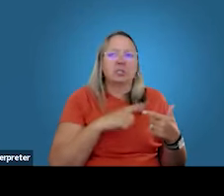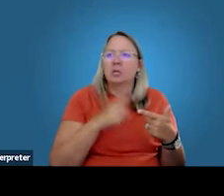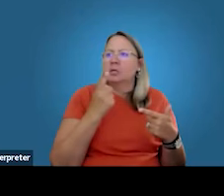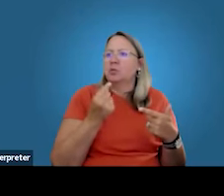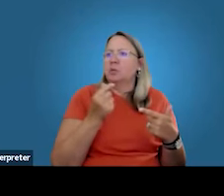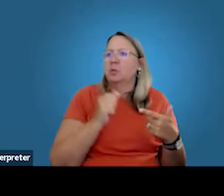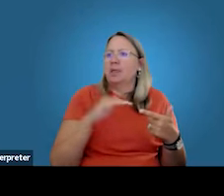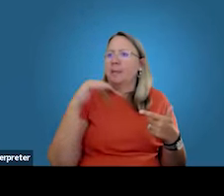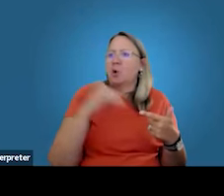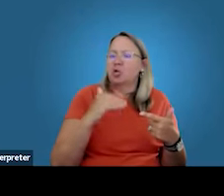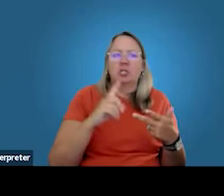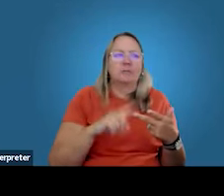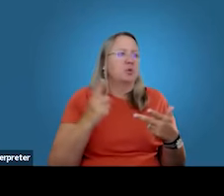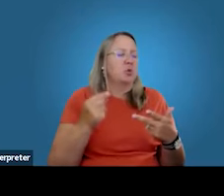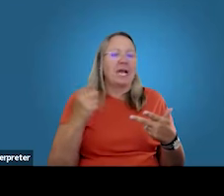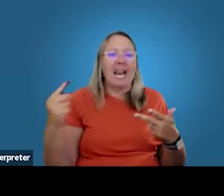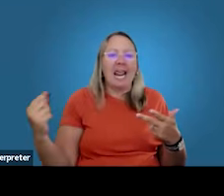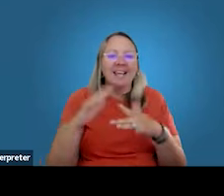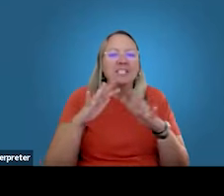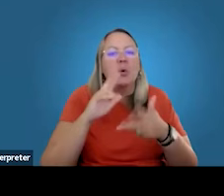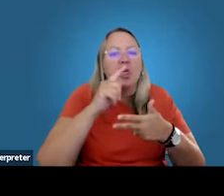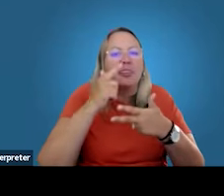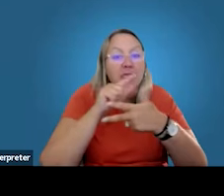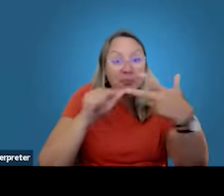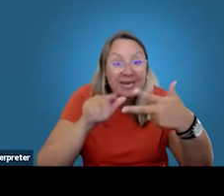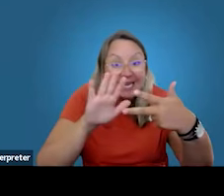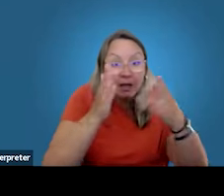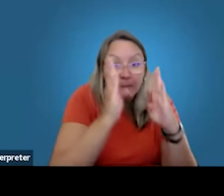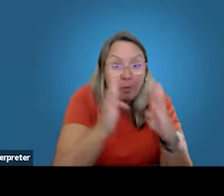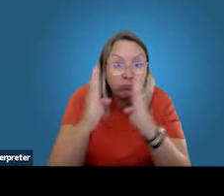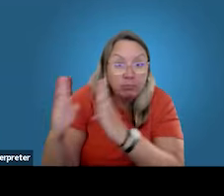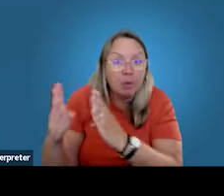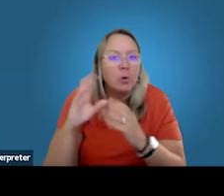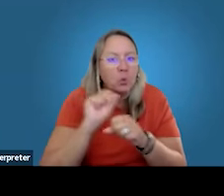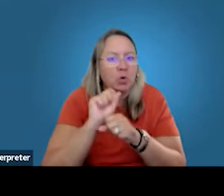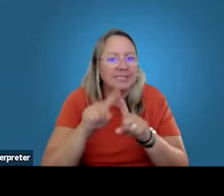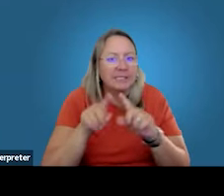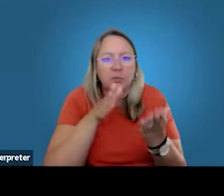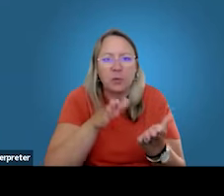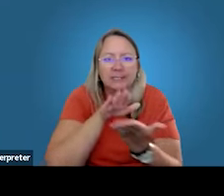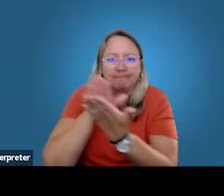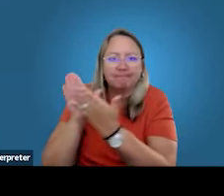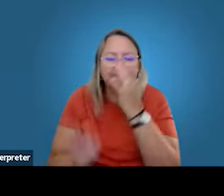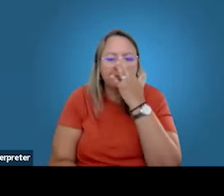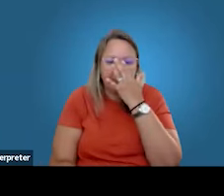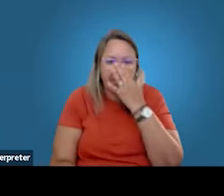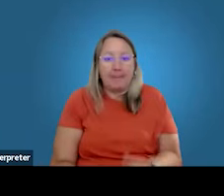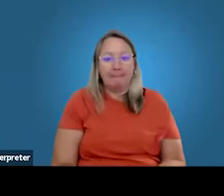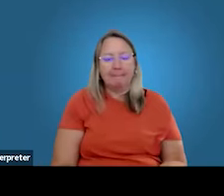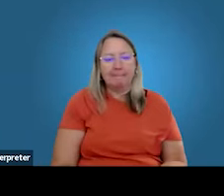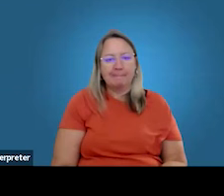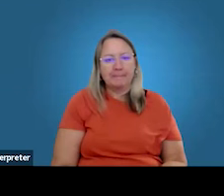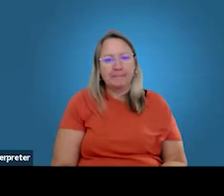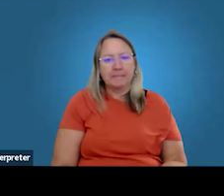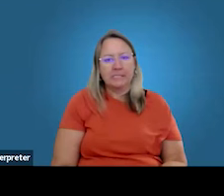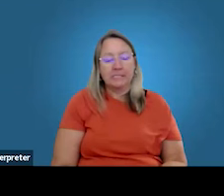with partnerships, etc. So the 3s can work in different ways, but 3s is how we want to think about things. Our chapters need to